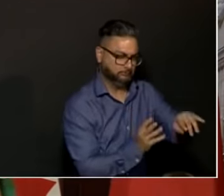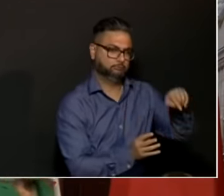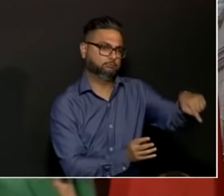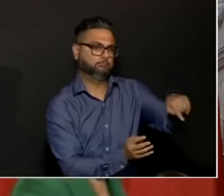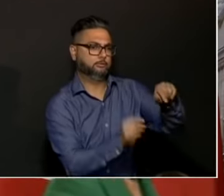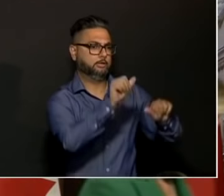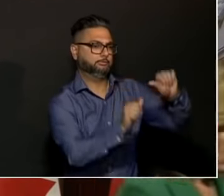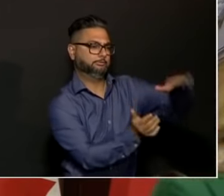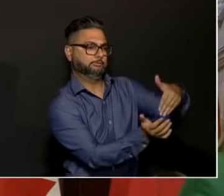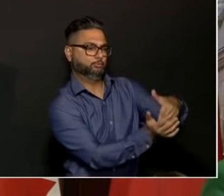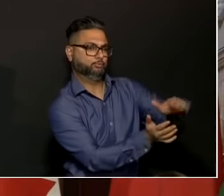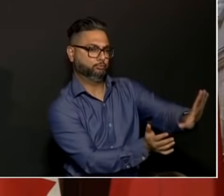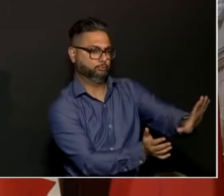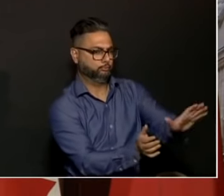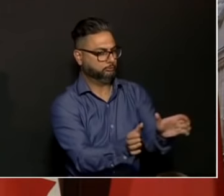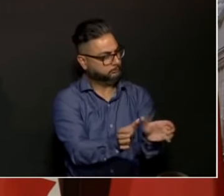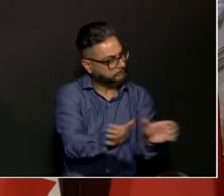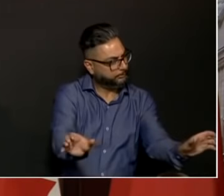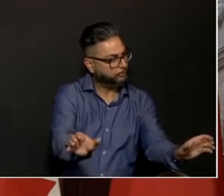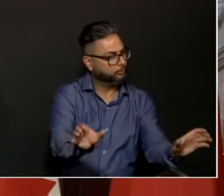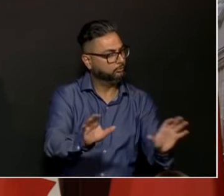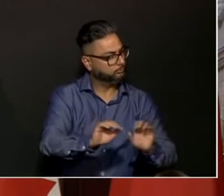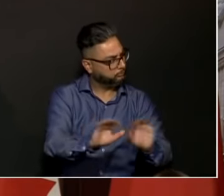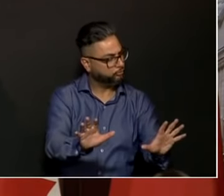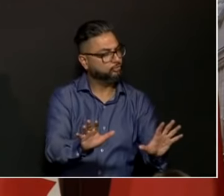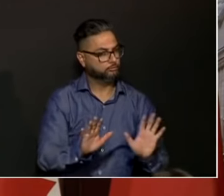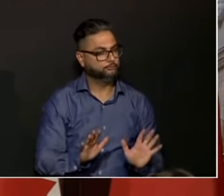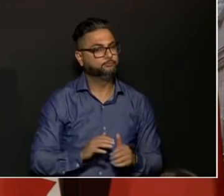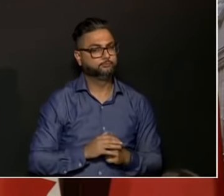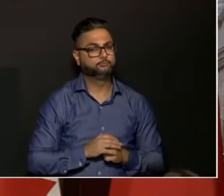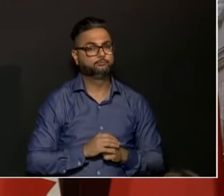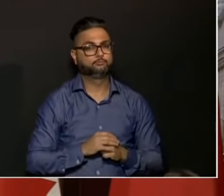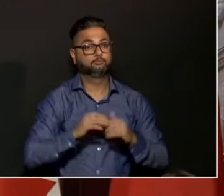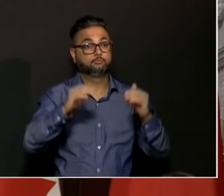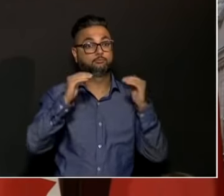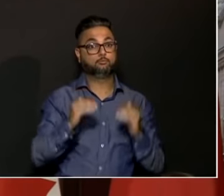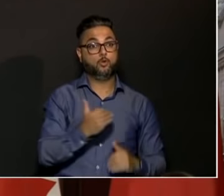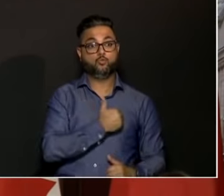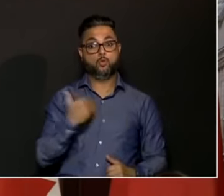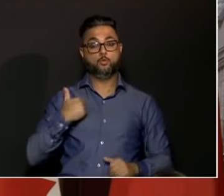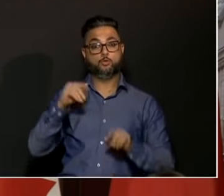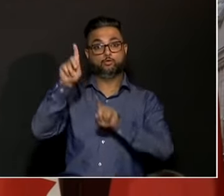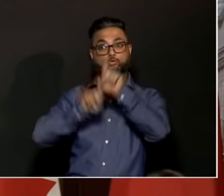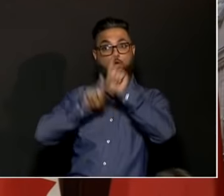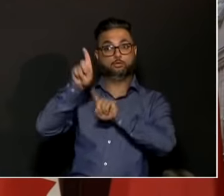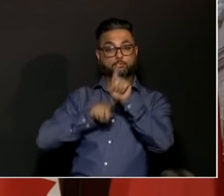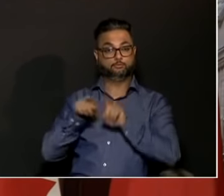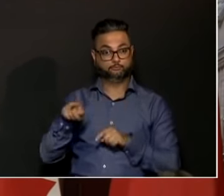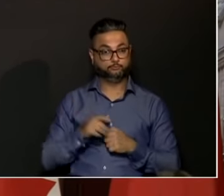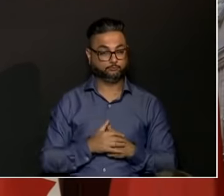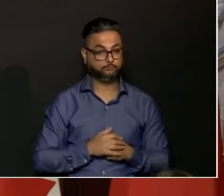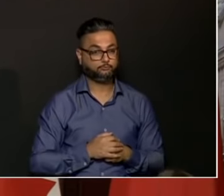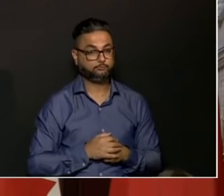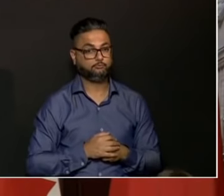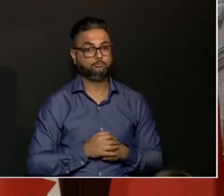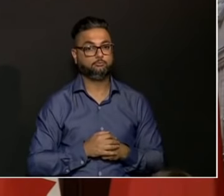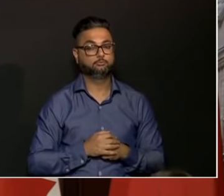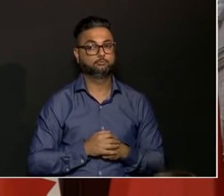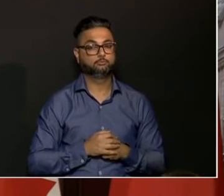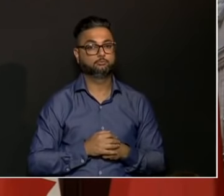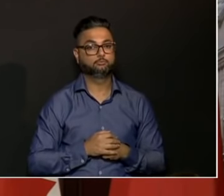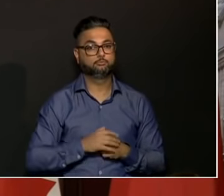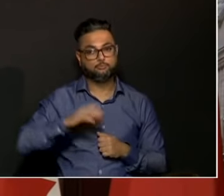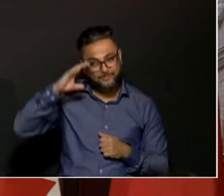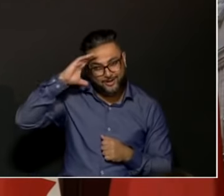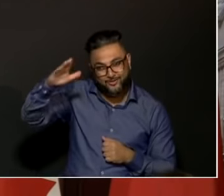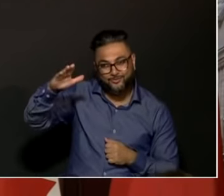Next question. Will be from Robert Benzie at Toronto Star. Please go ahead. Hi, Robert. Hi, Premier. Hi.